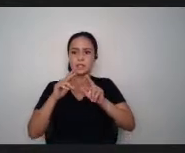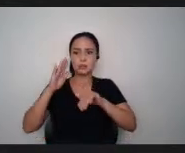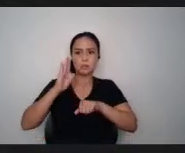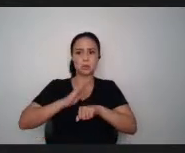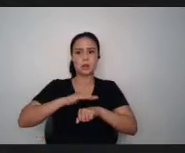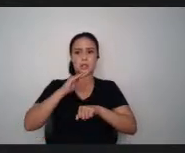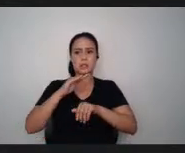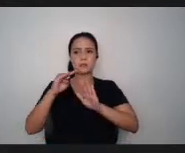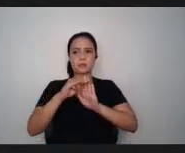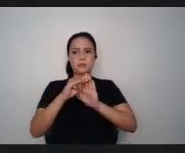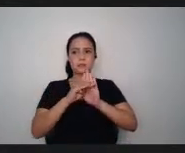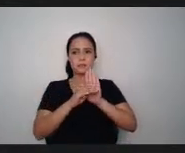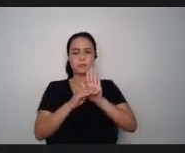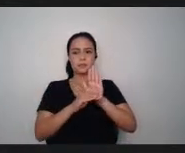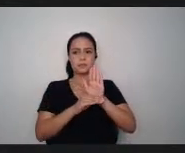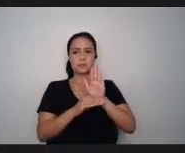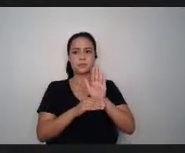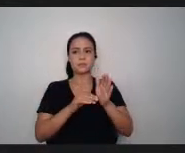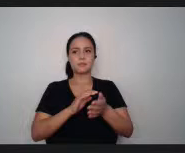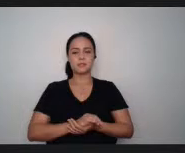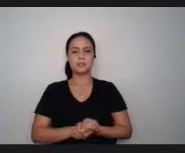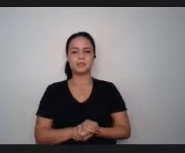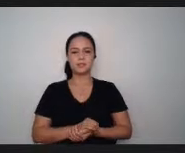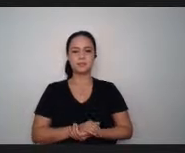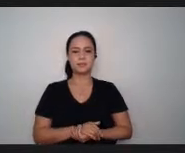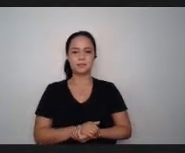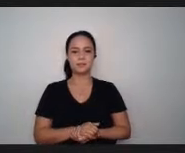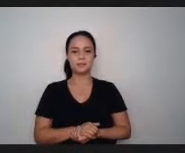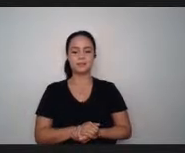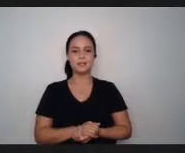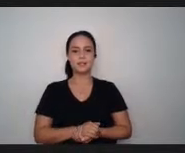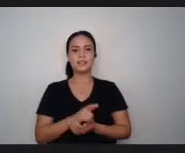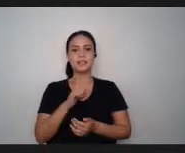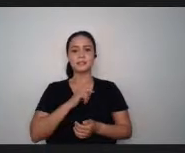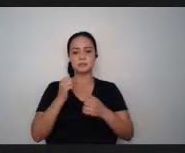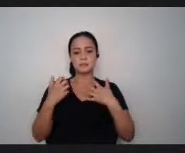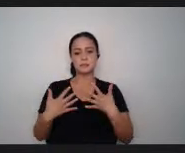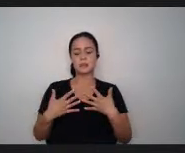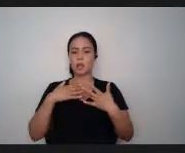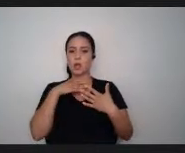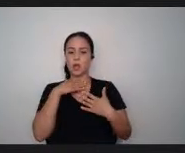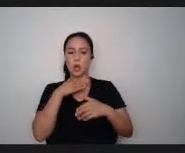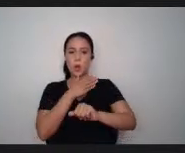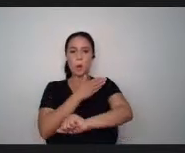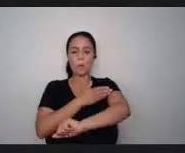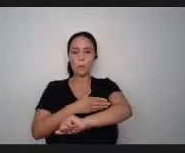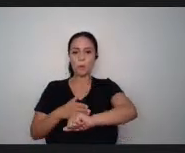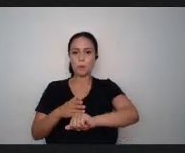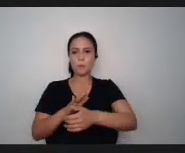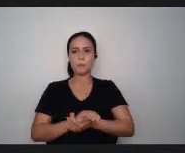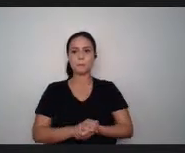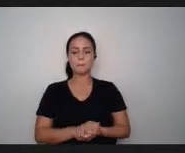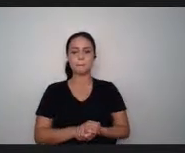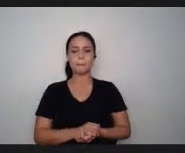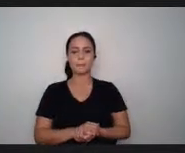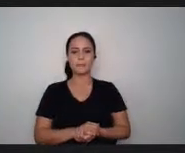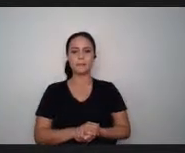very big diversity of platforms with different logic. Of course, there are